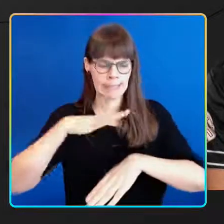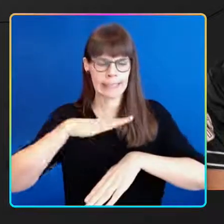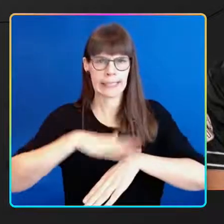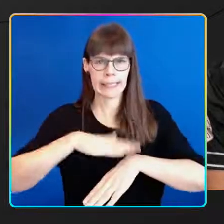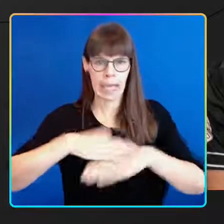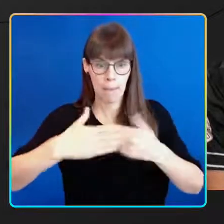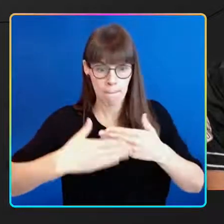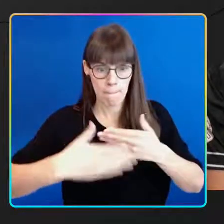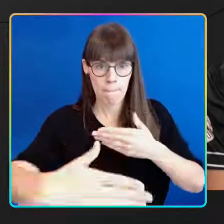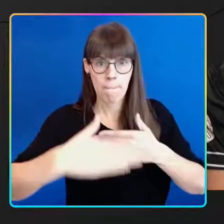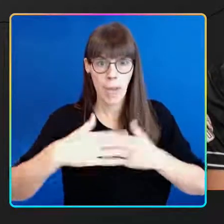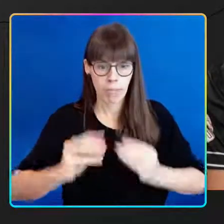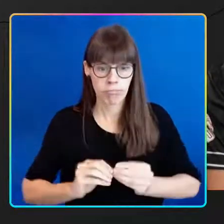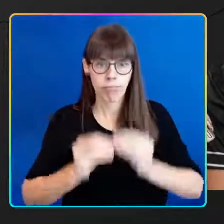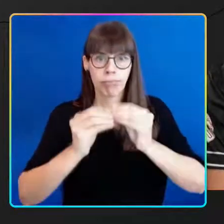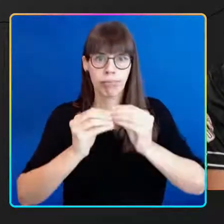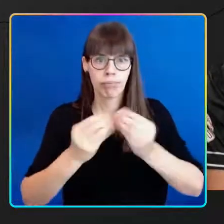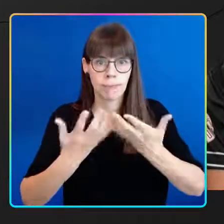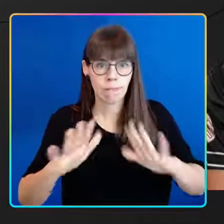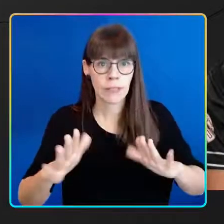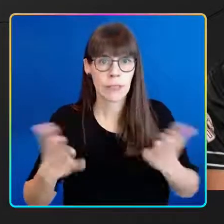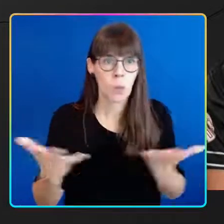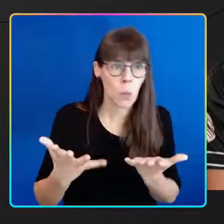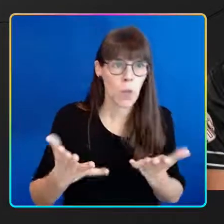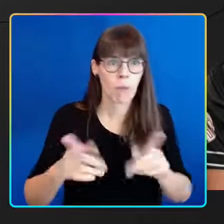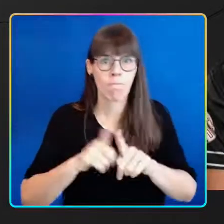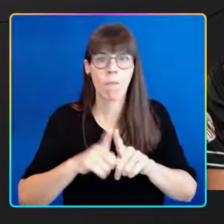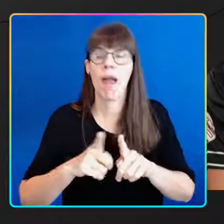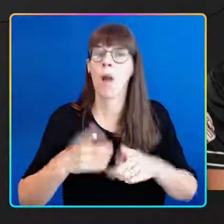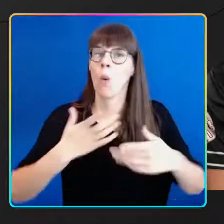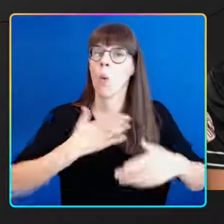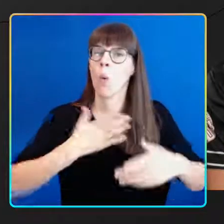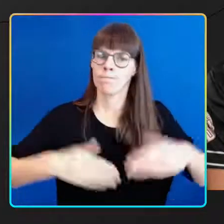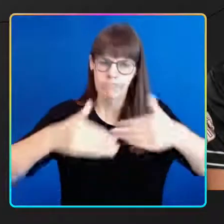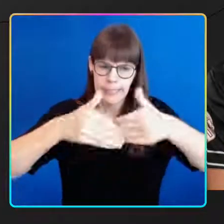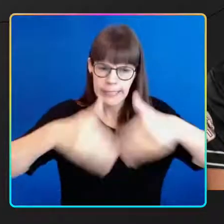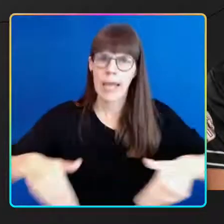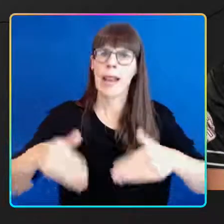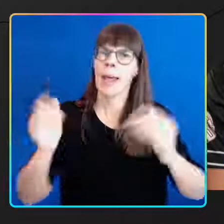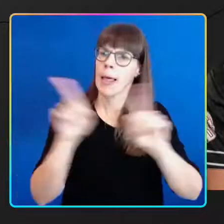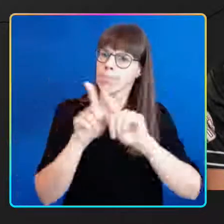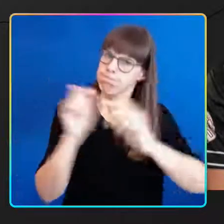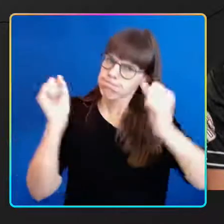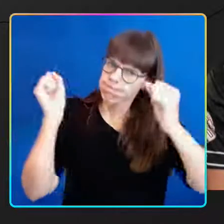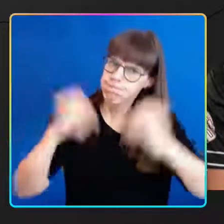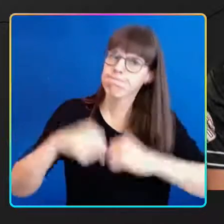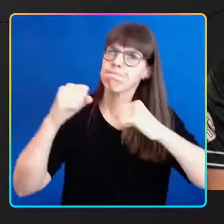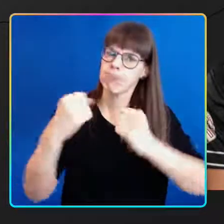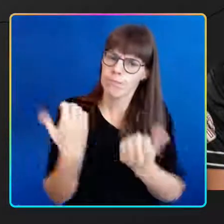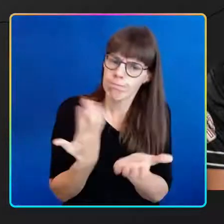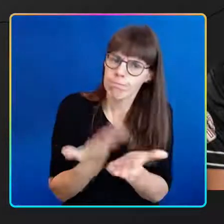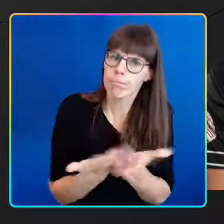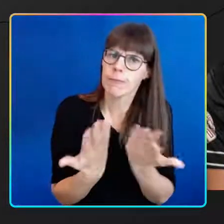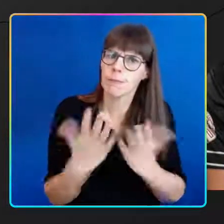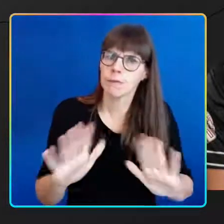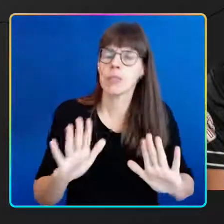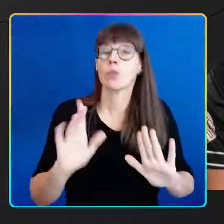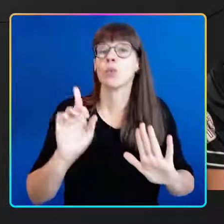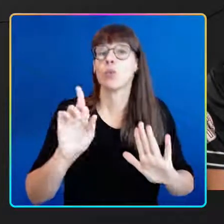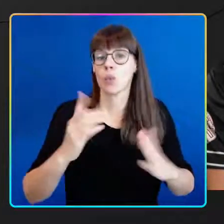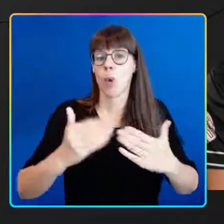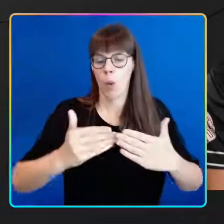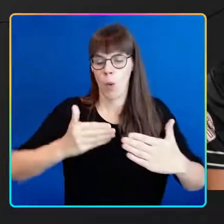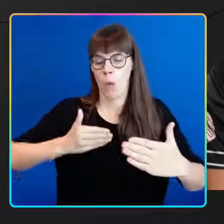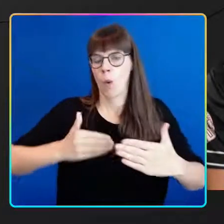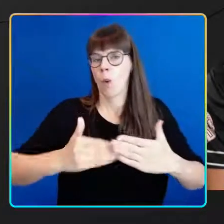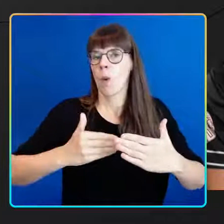and when you have to do a commitment on what you are going to deliver, I think that it's quite useful to have any methodology that is supporting this.